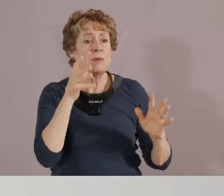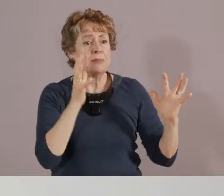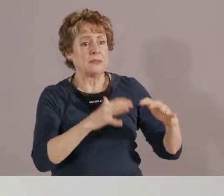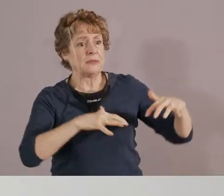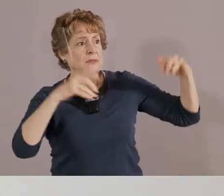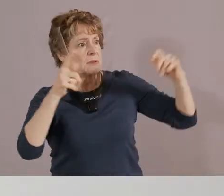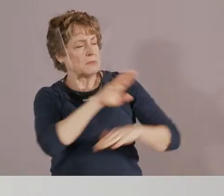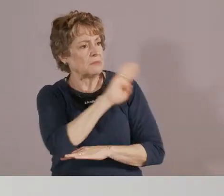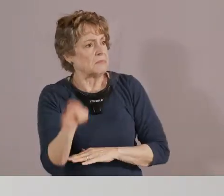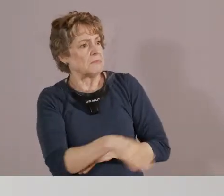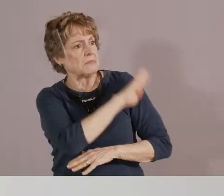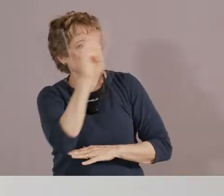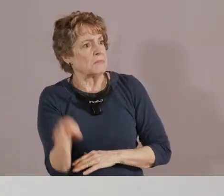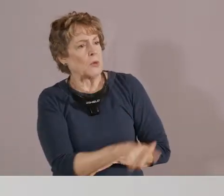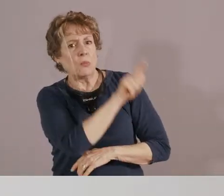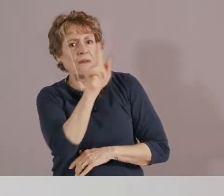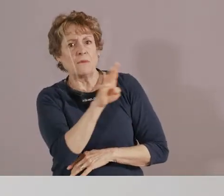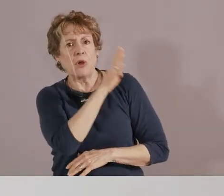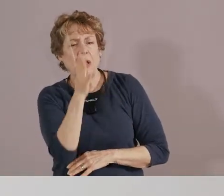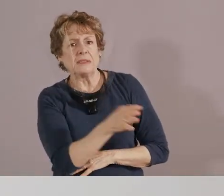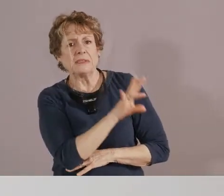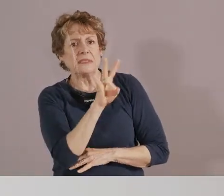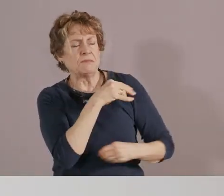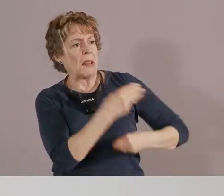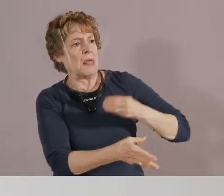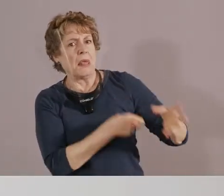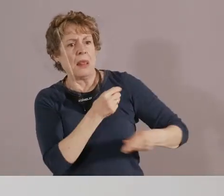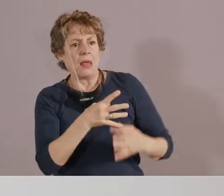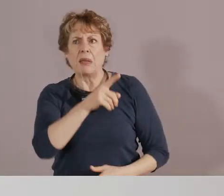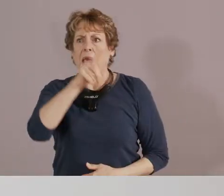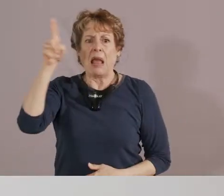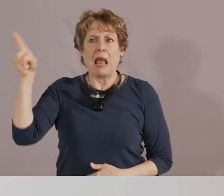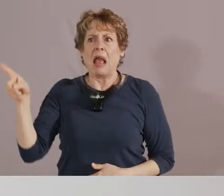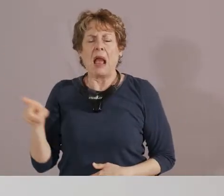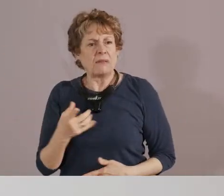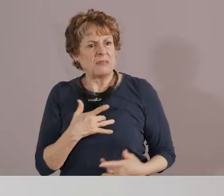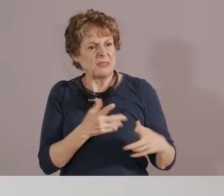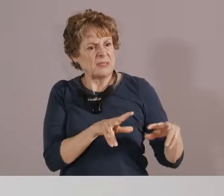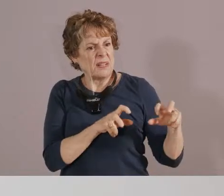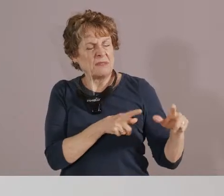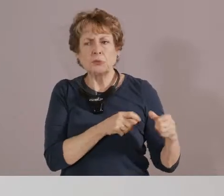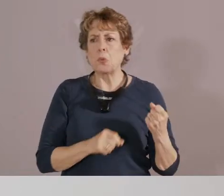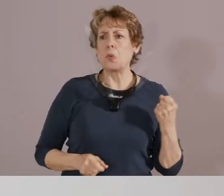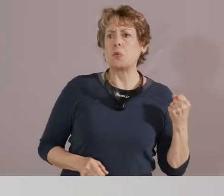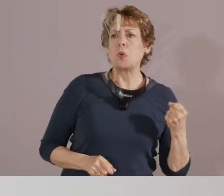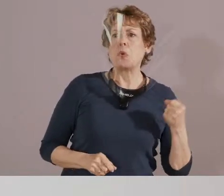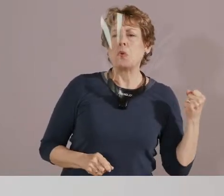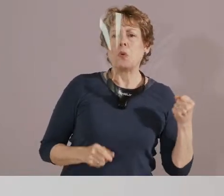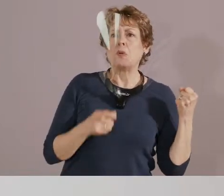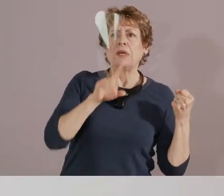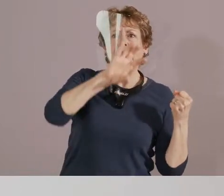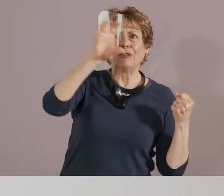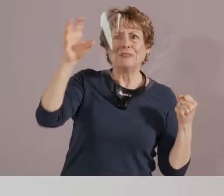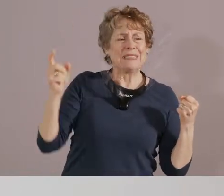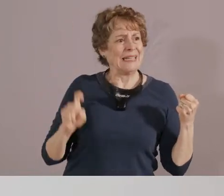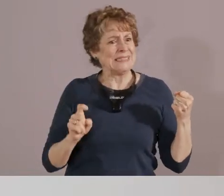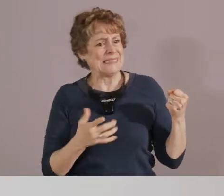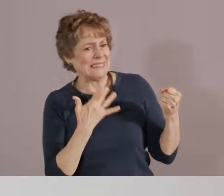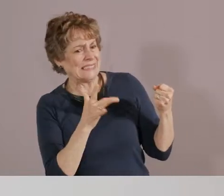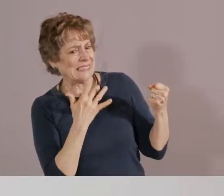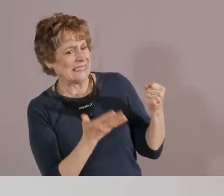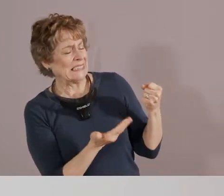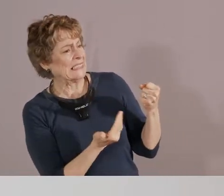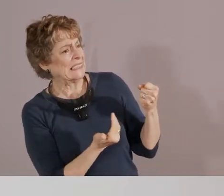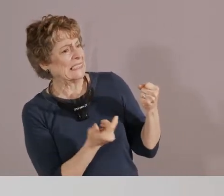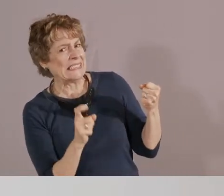so successful. Is there kind of a greed thing here? Are you keeping back more for the state than you're giving to the counties?